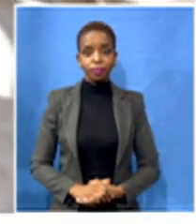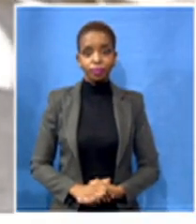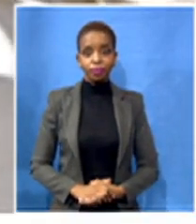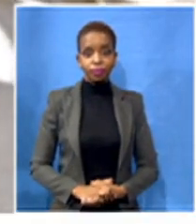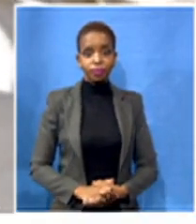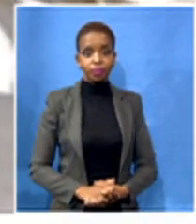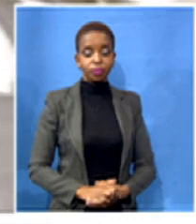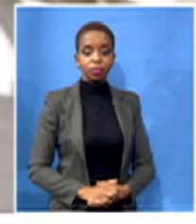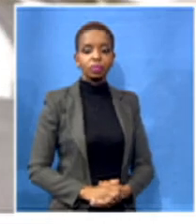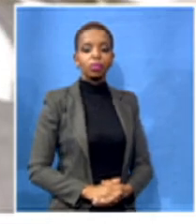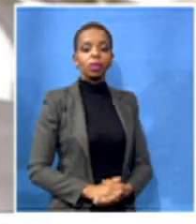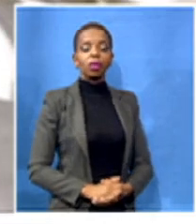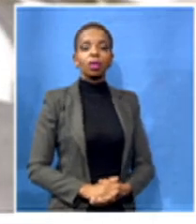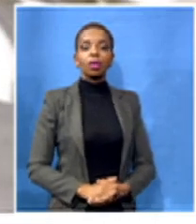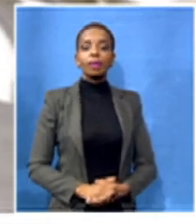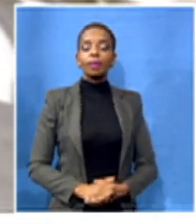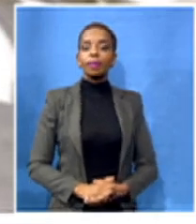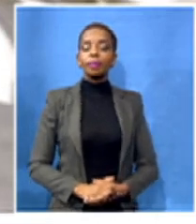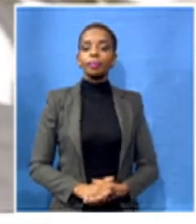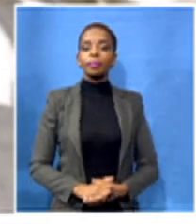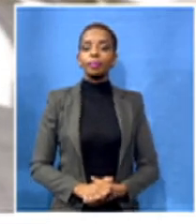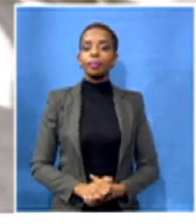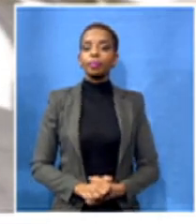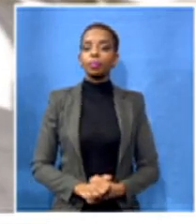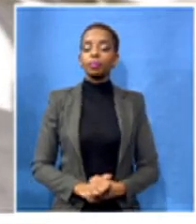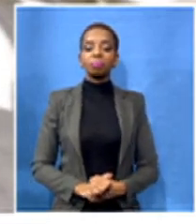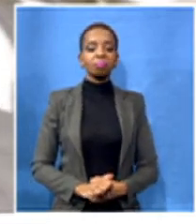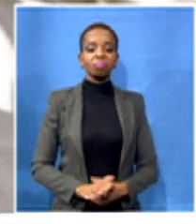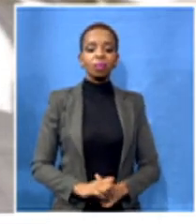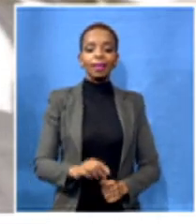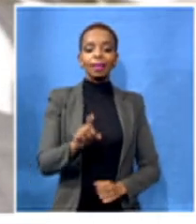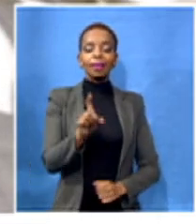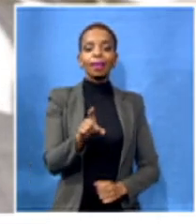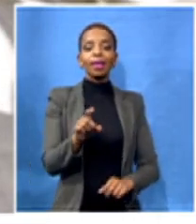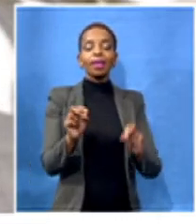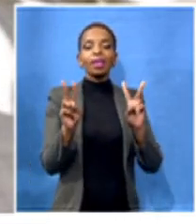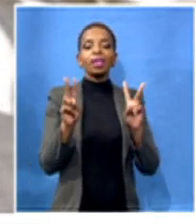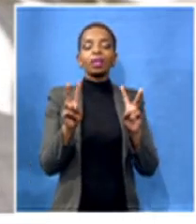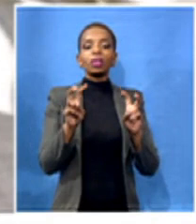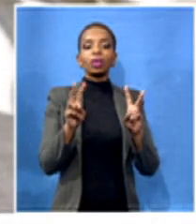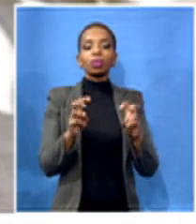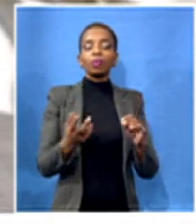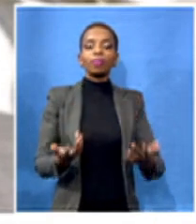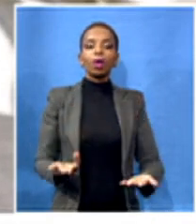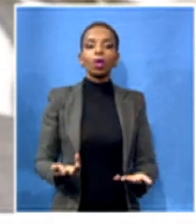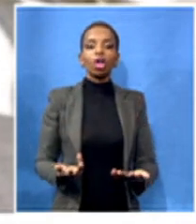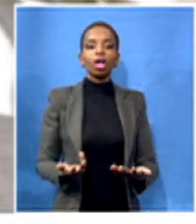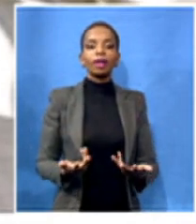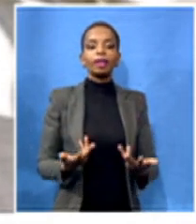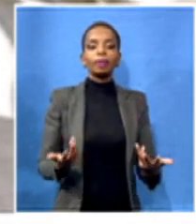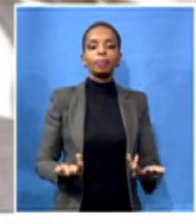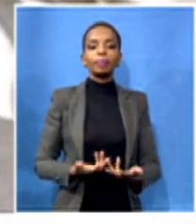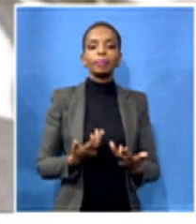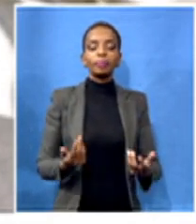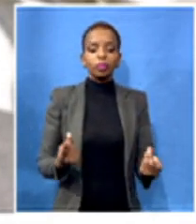There's no question. I mean, there's no question about the issue of unfortunate